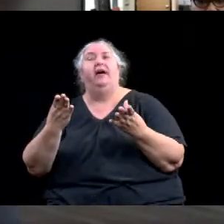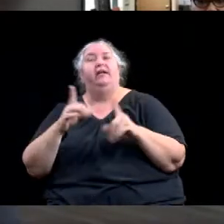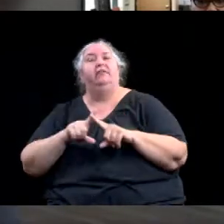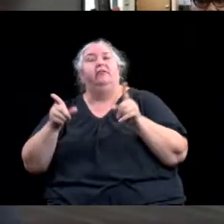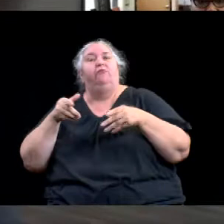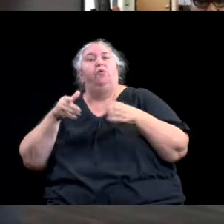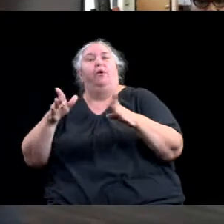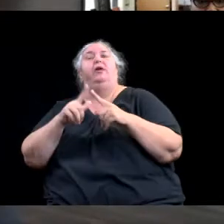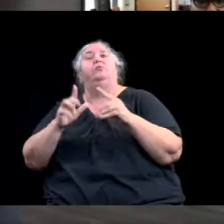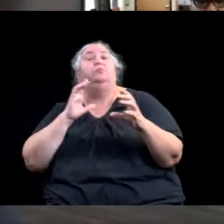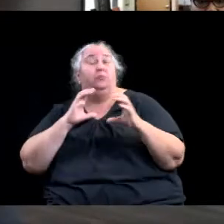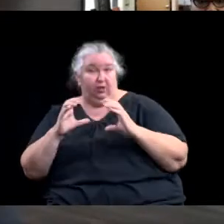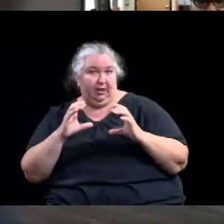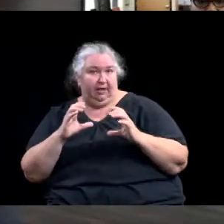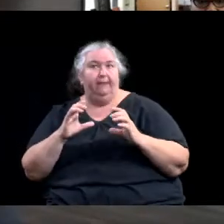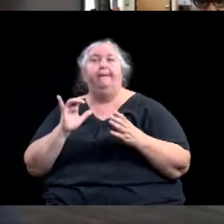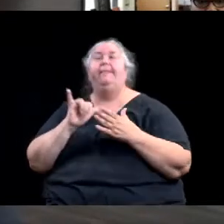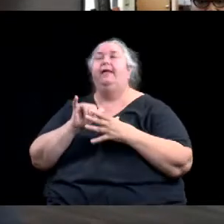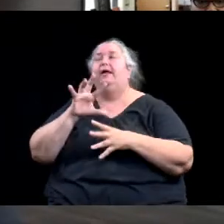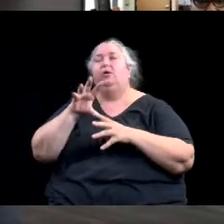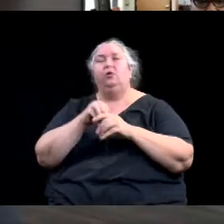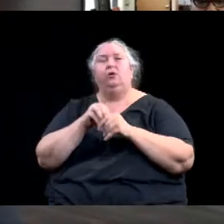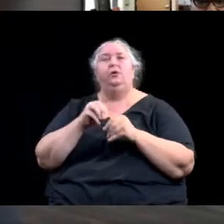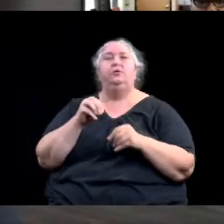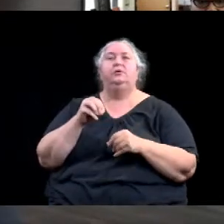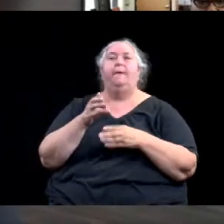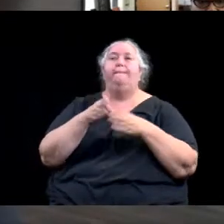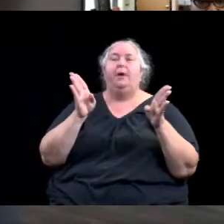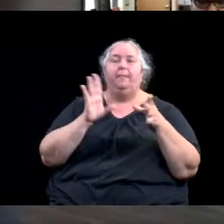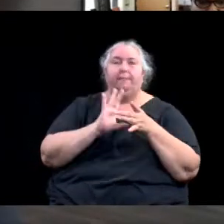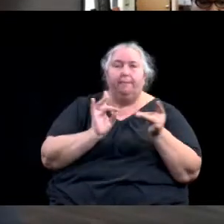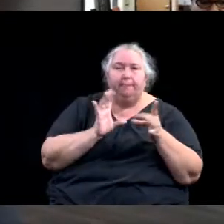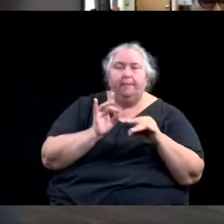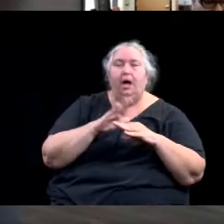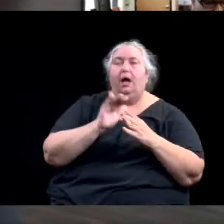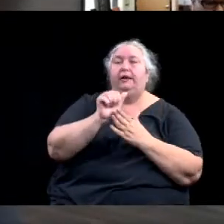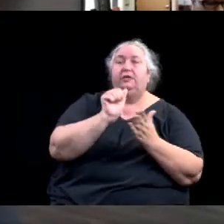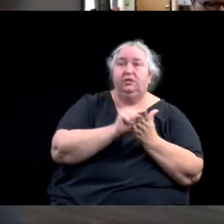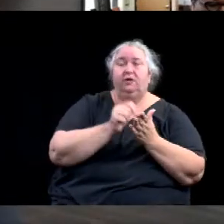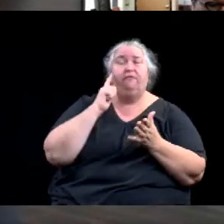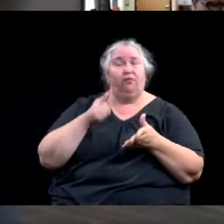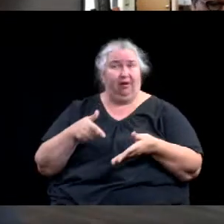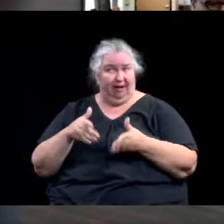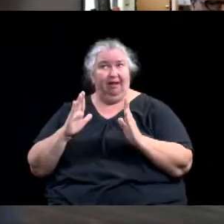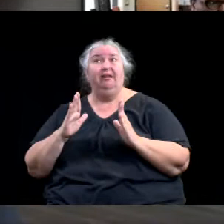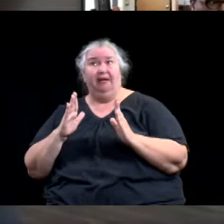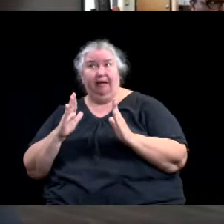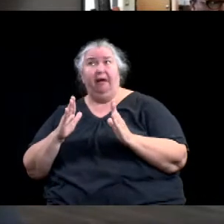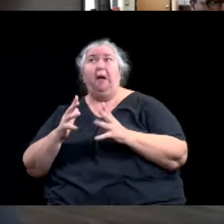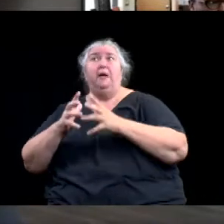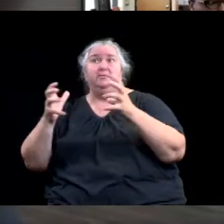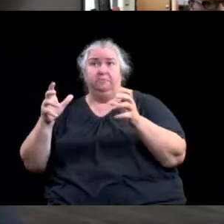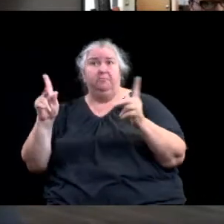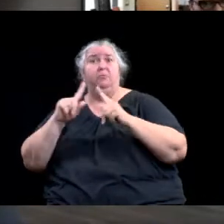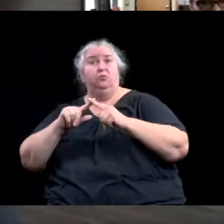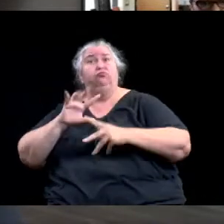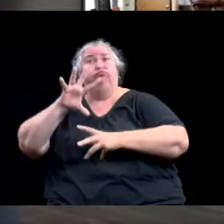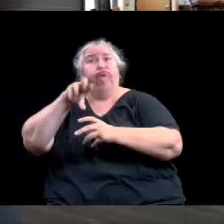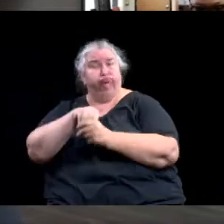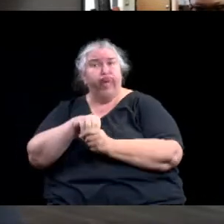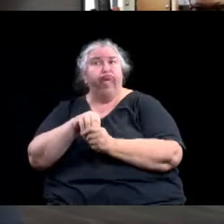as possible, those who wish to speak or submit their written comments on a listed agenda item were asked to register with the city secretary's office by noon